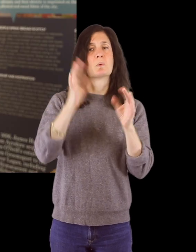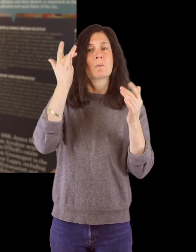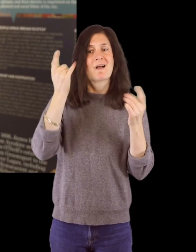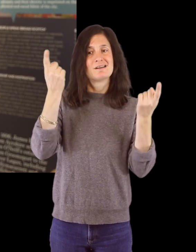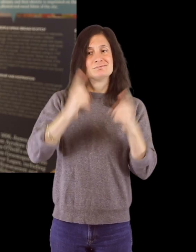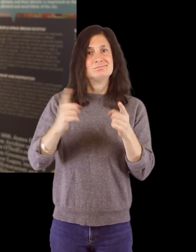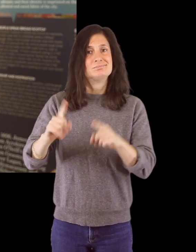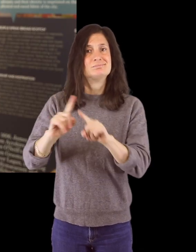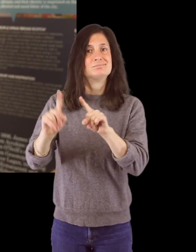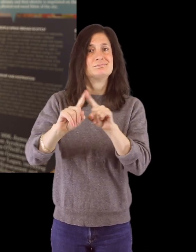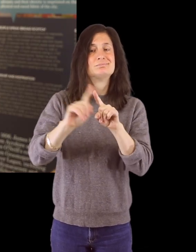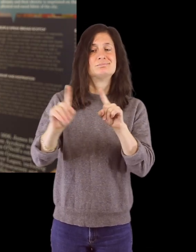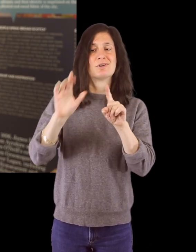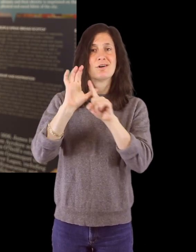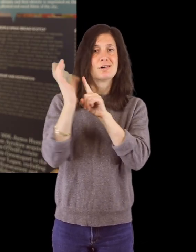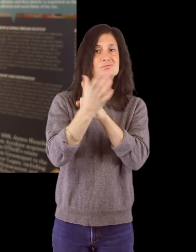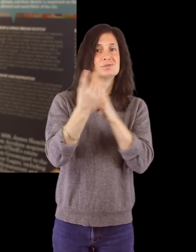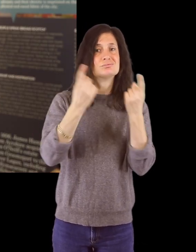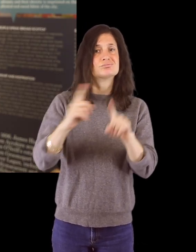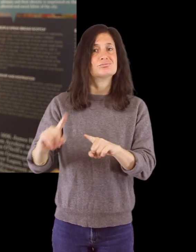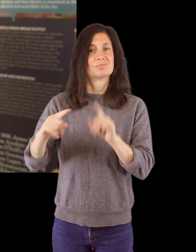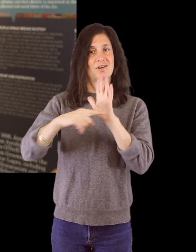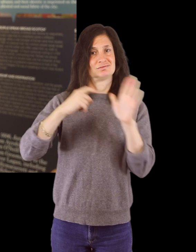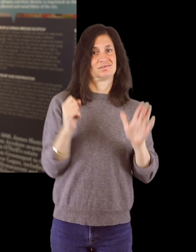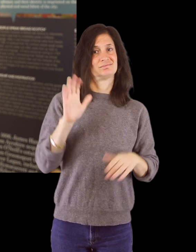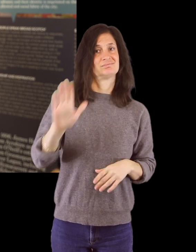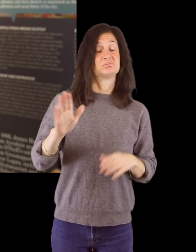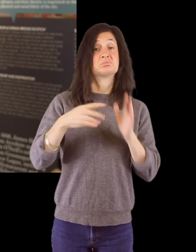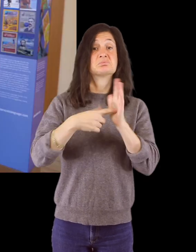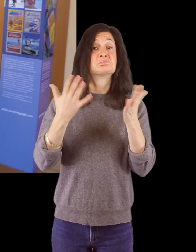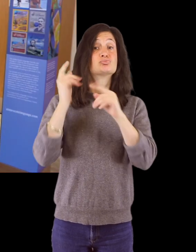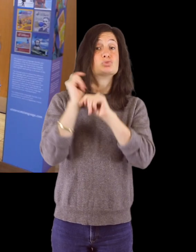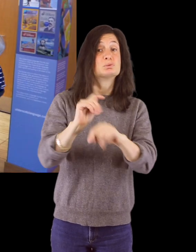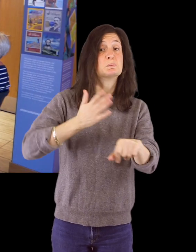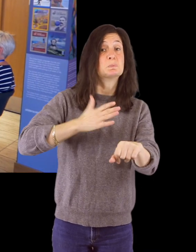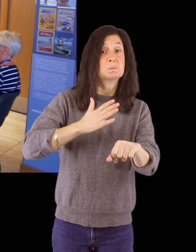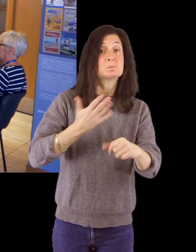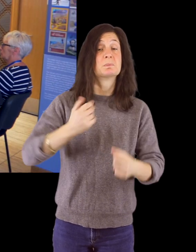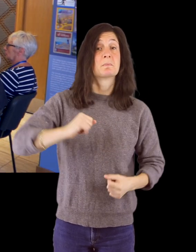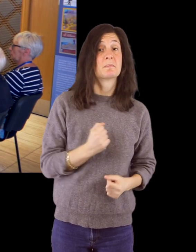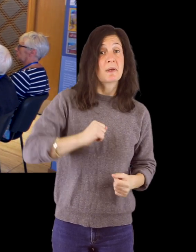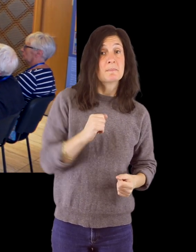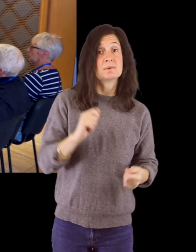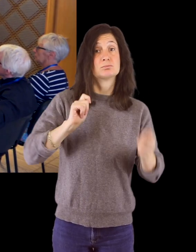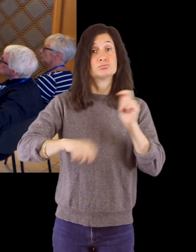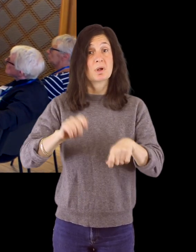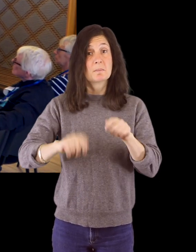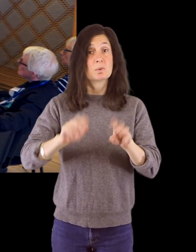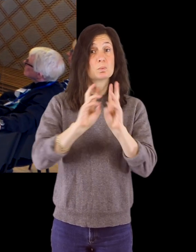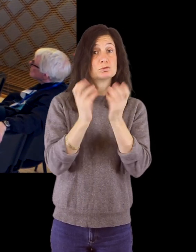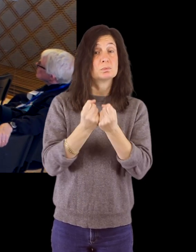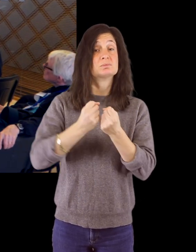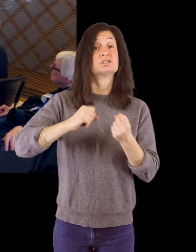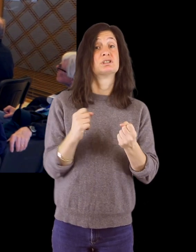as a venue for Ulster Scots cultural activity, such as traditional music sessions, piping and drumming workshops,